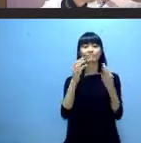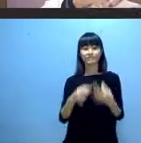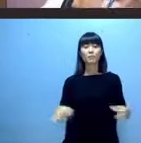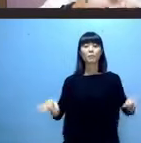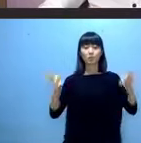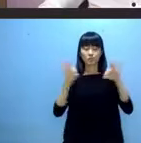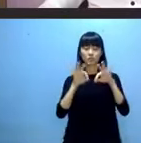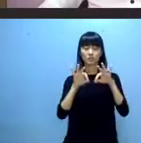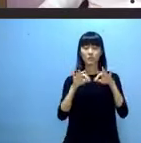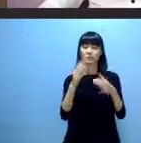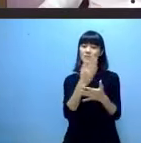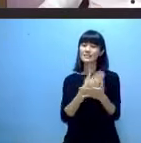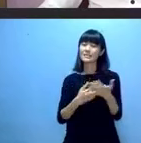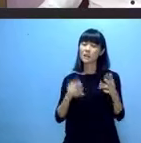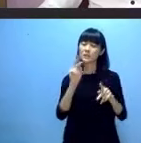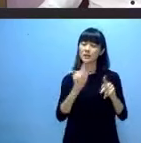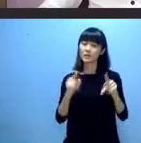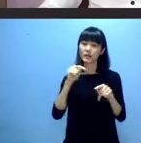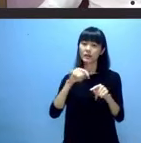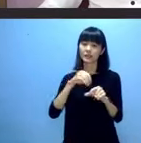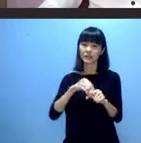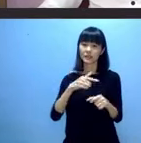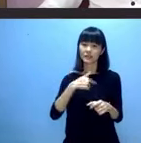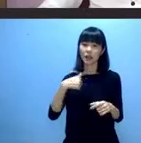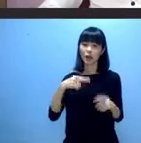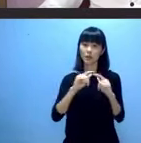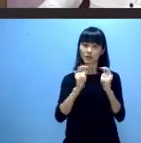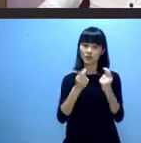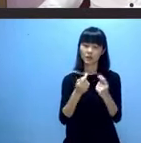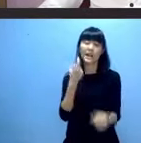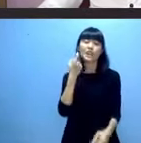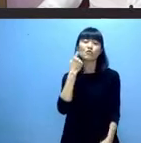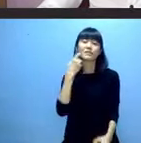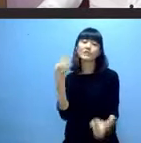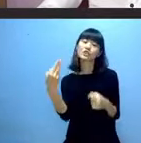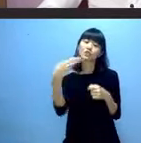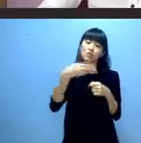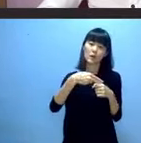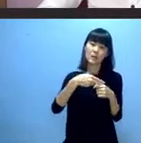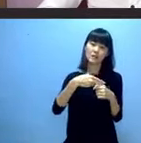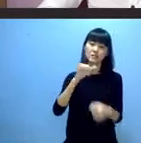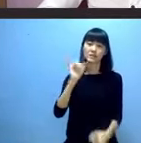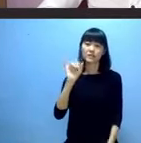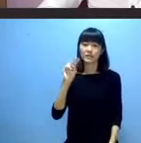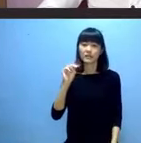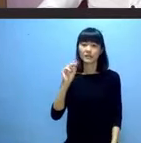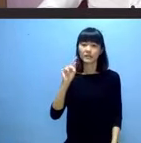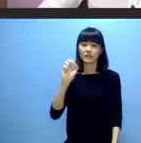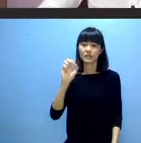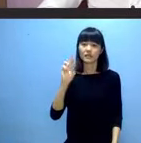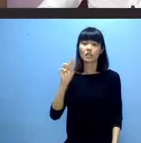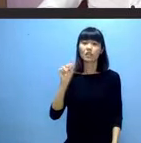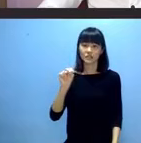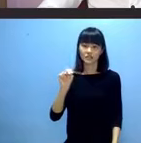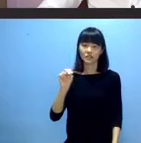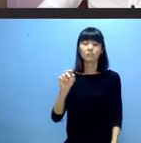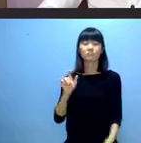of the people in our team are, they just recently joined us, they're interns. So there was also that concern about that area as